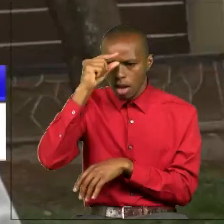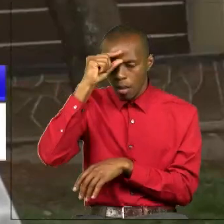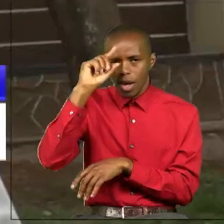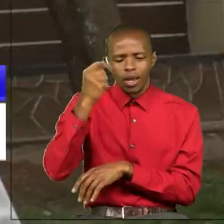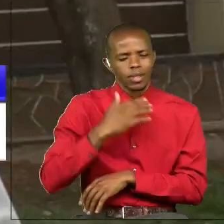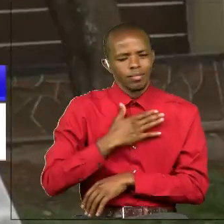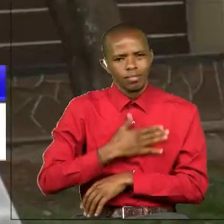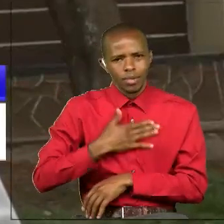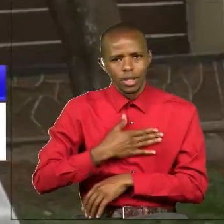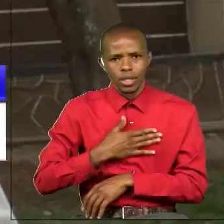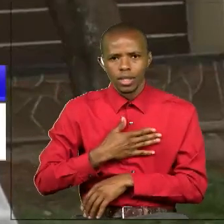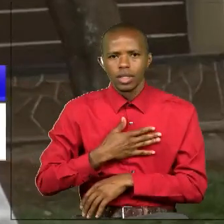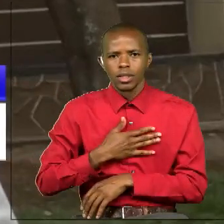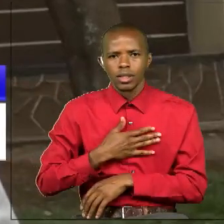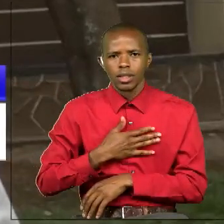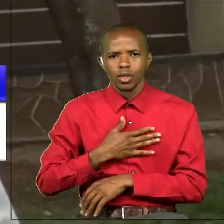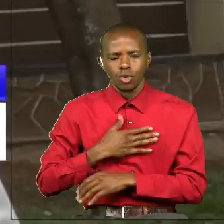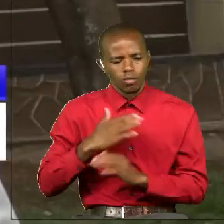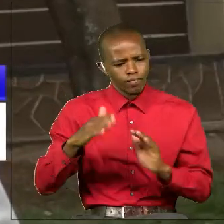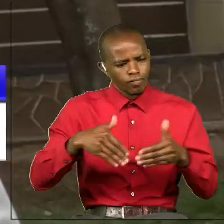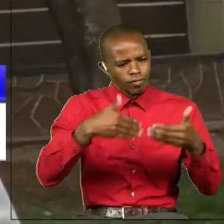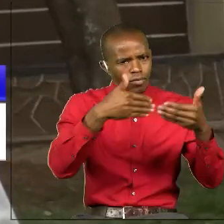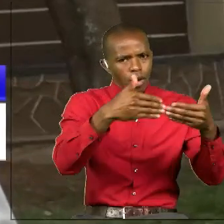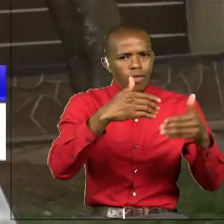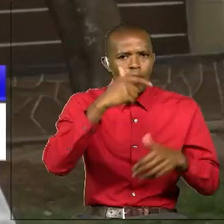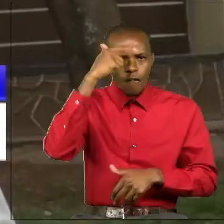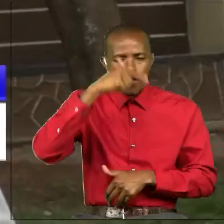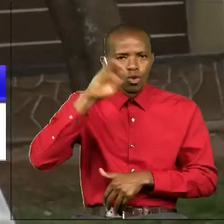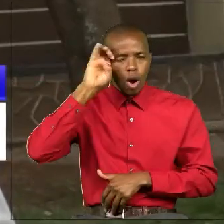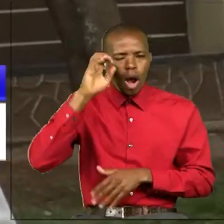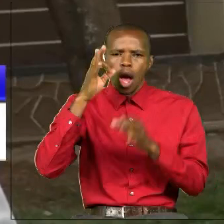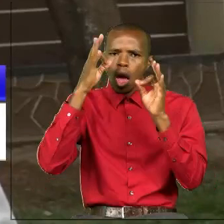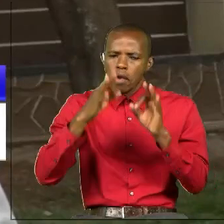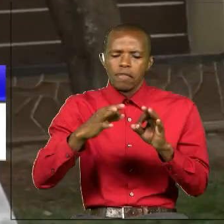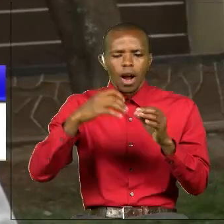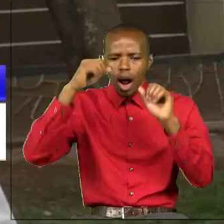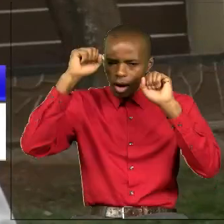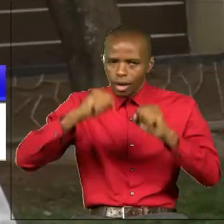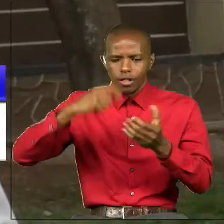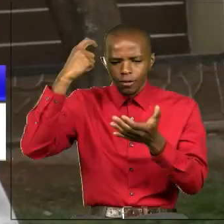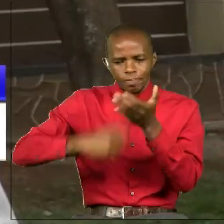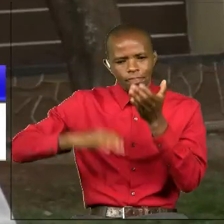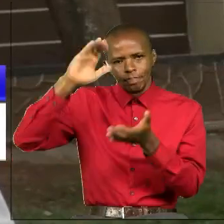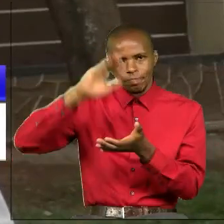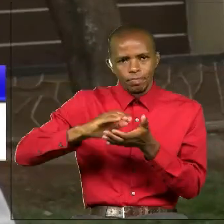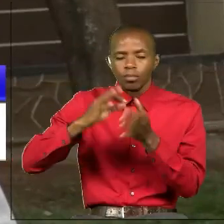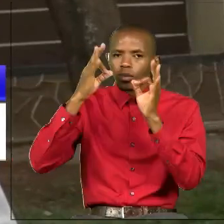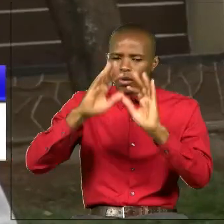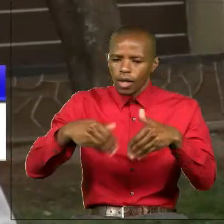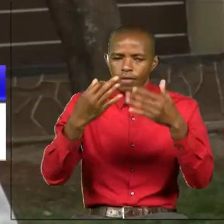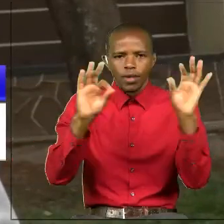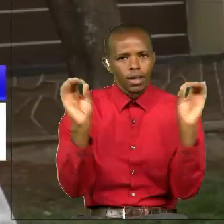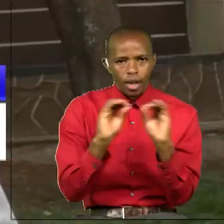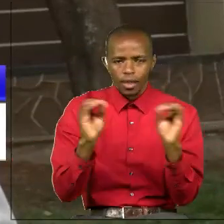Kenya please iweze kuziletea watu ambao hawaoni, hata kama itasubsidize hizo prices basi, kama haitaweza kuwapatia